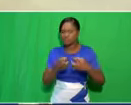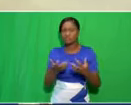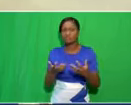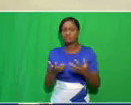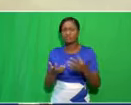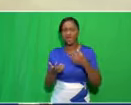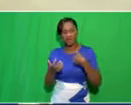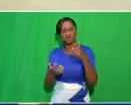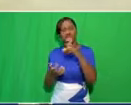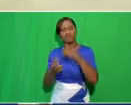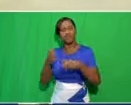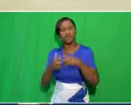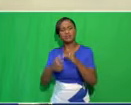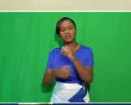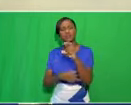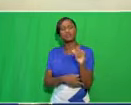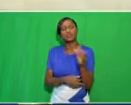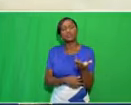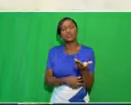with it?